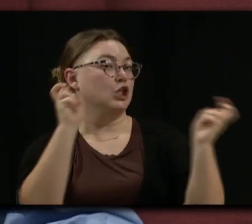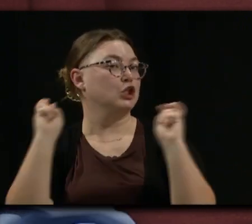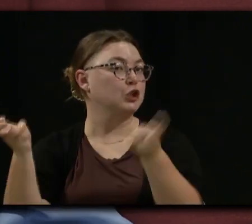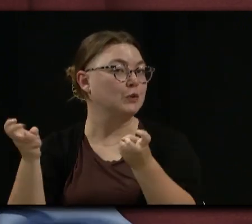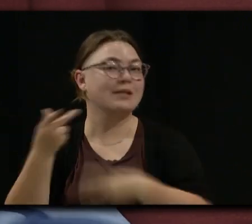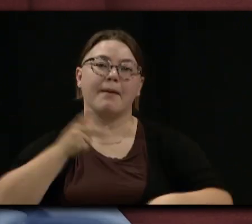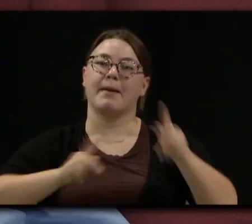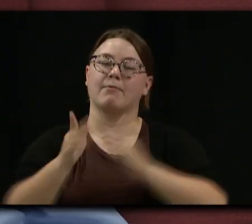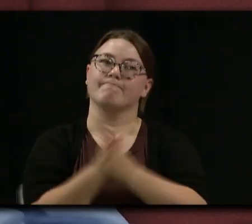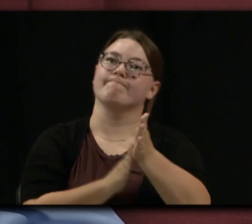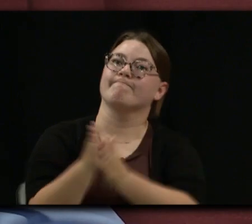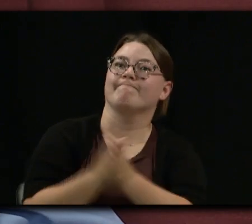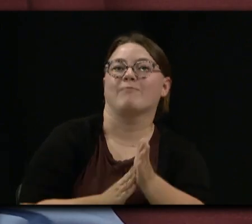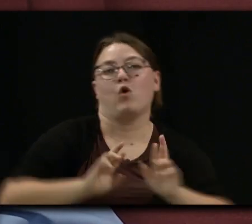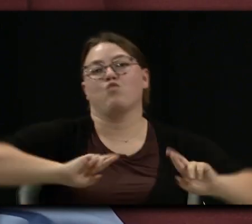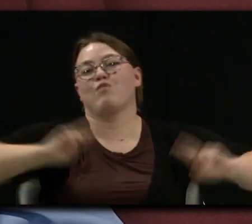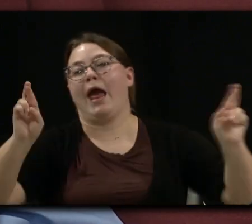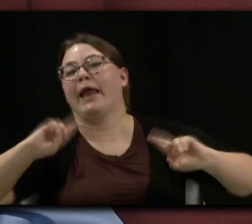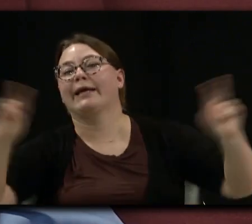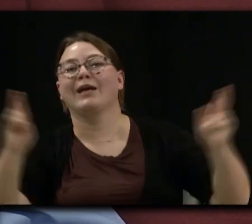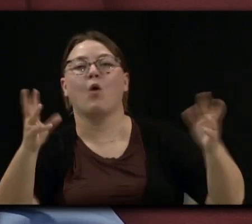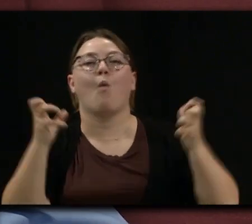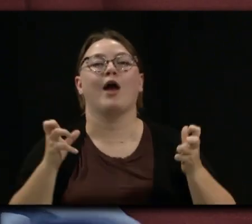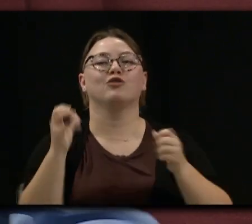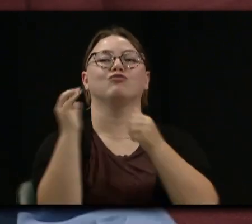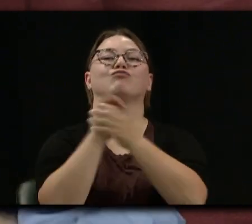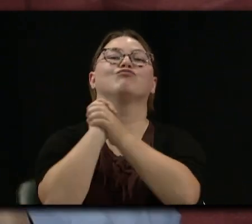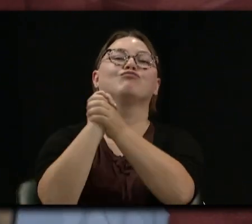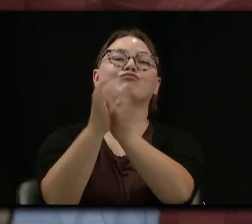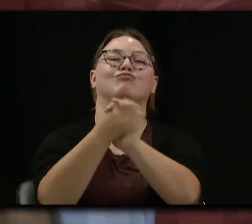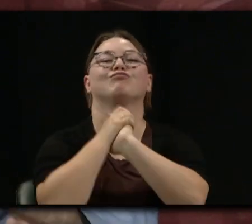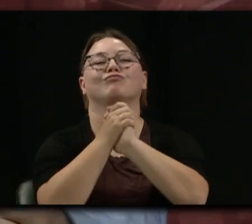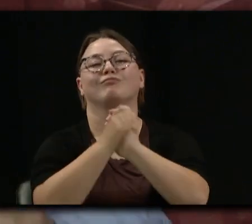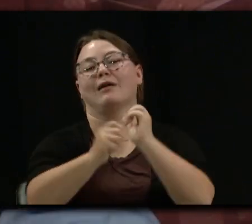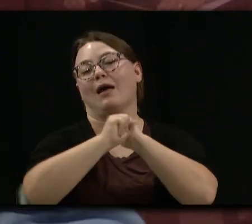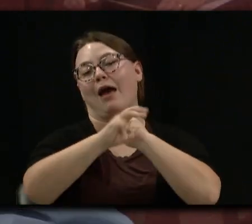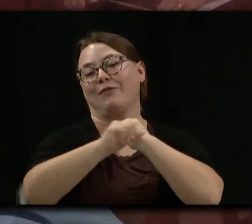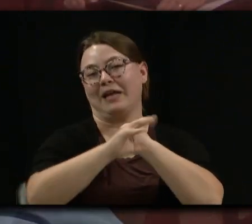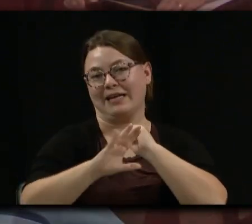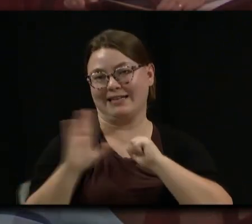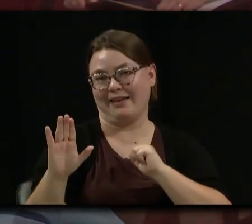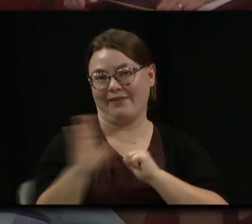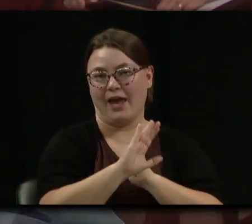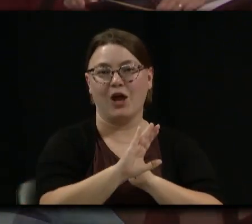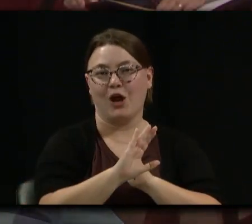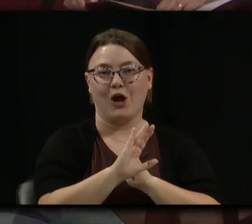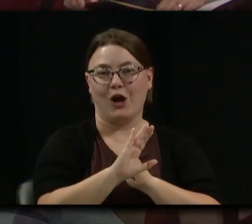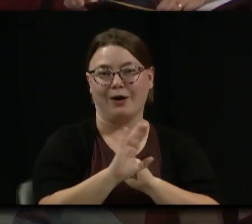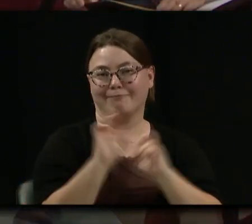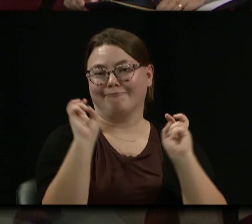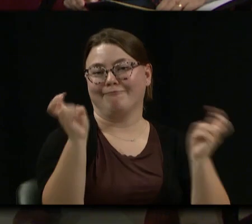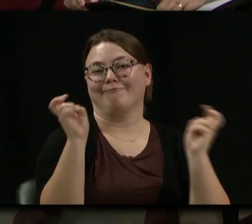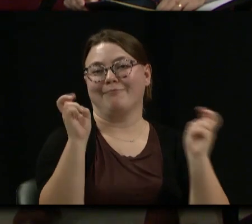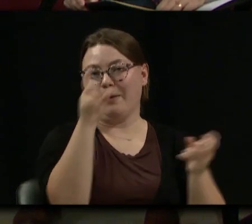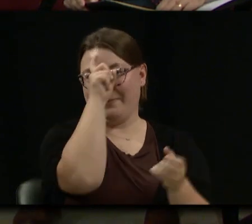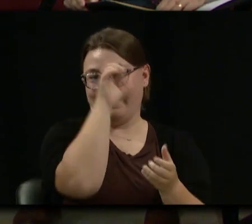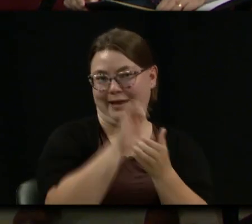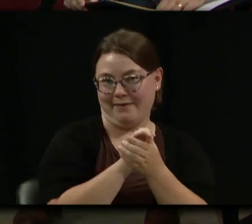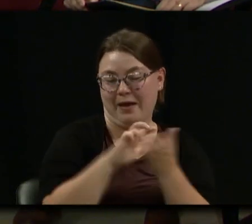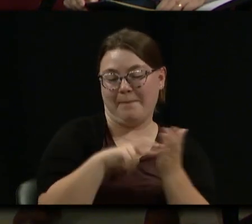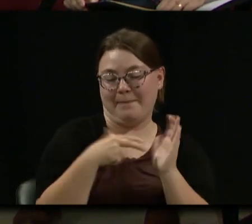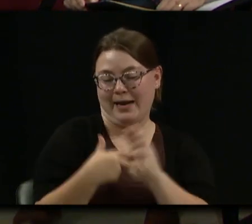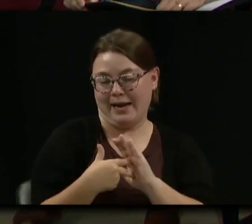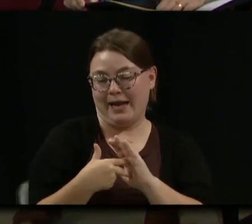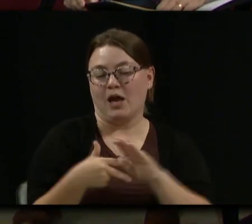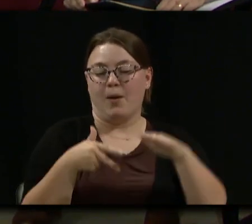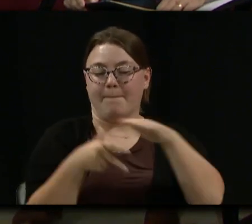and want to cheer their side on. We did do some additional changes in the parking garage and